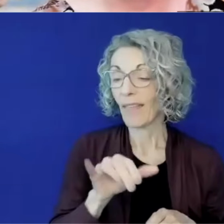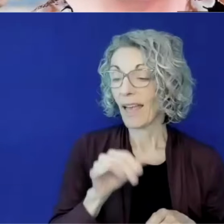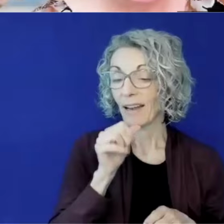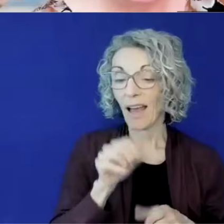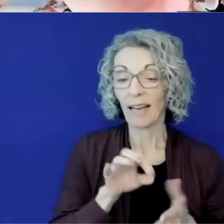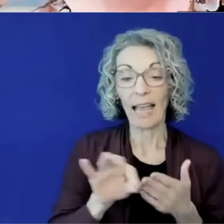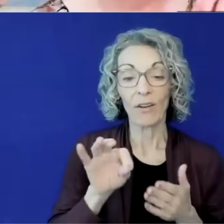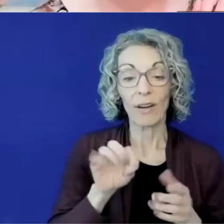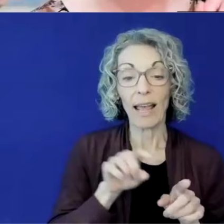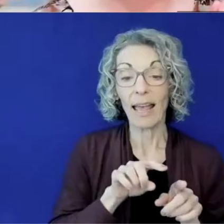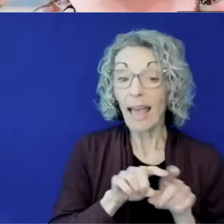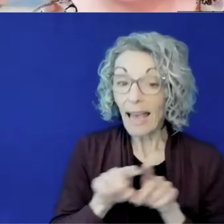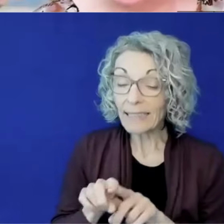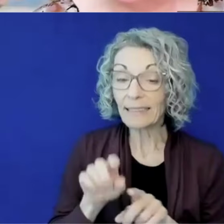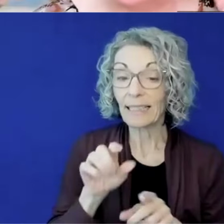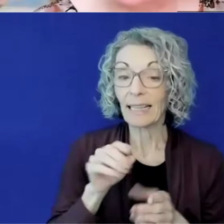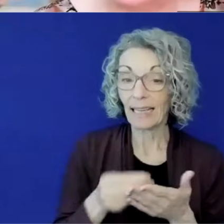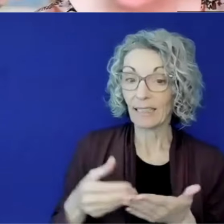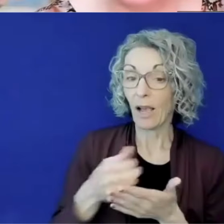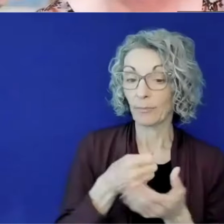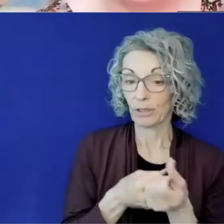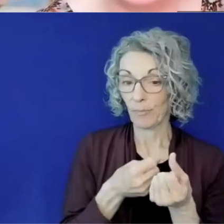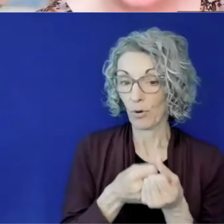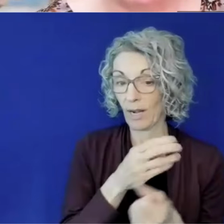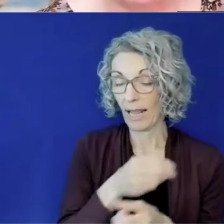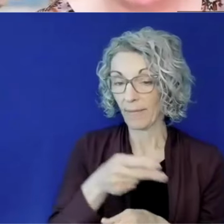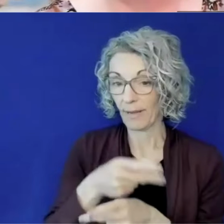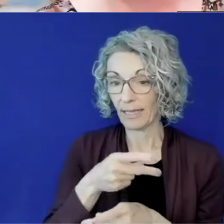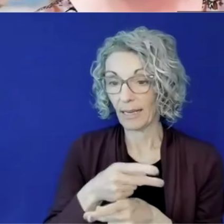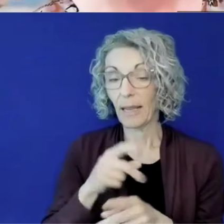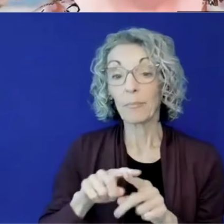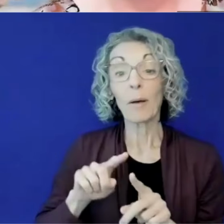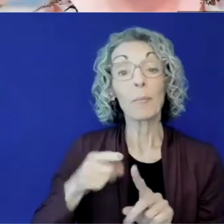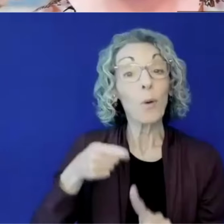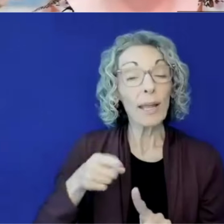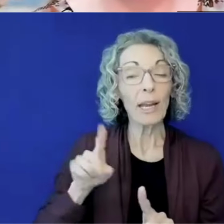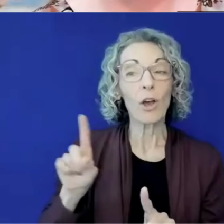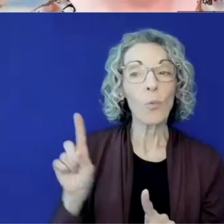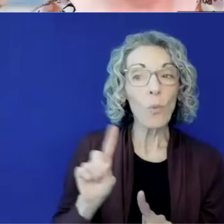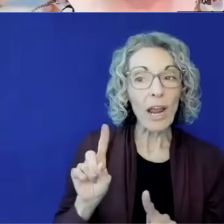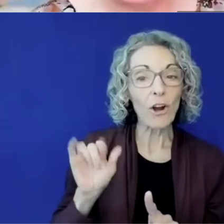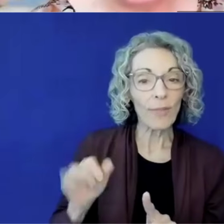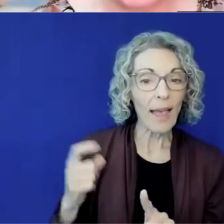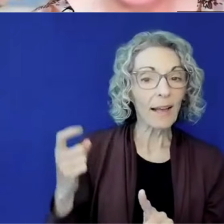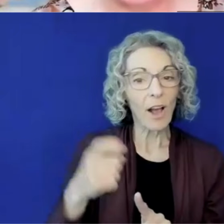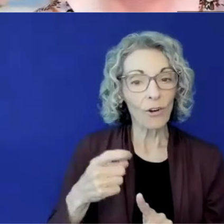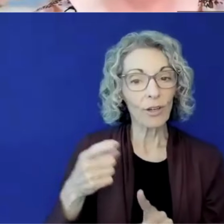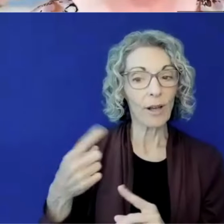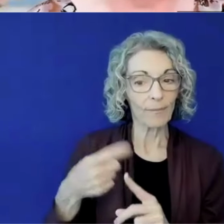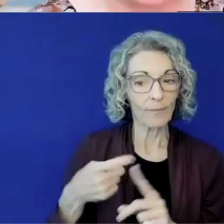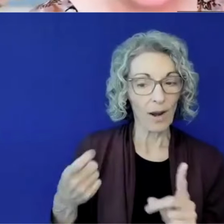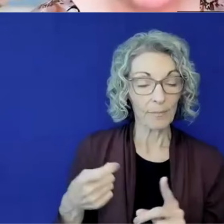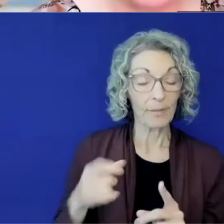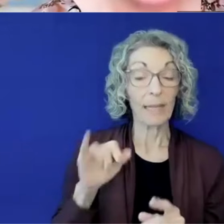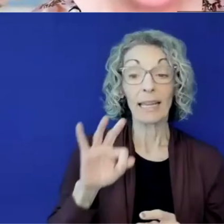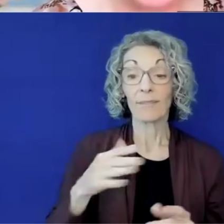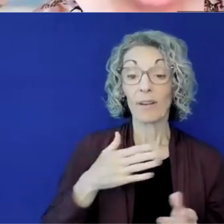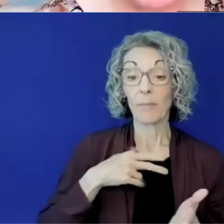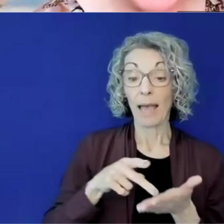got to be careful because the key is, where does the contribution come from? So if I take my paycheck and I have it